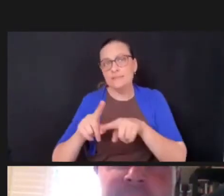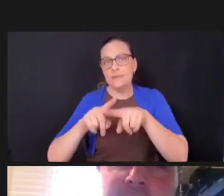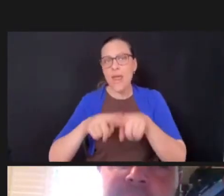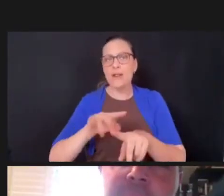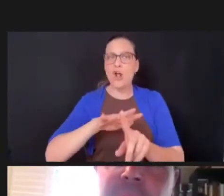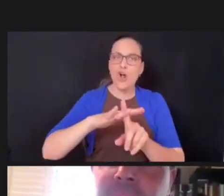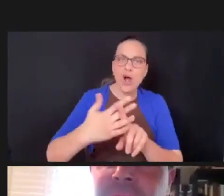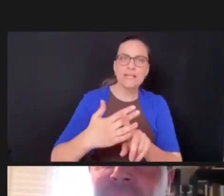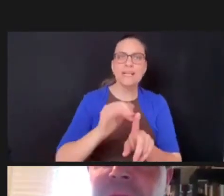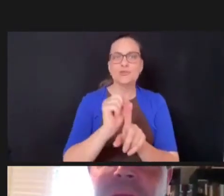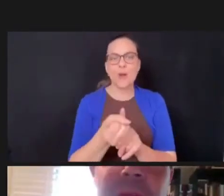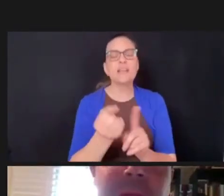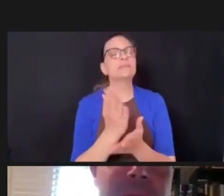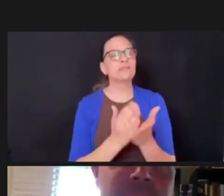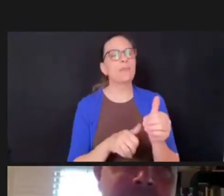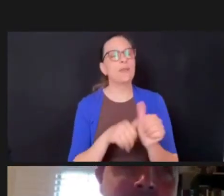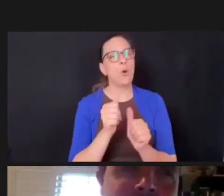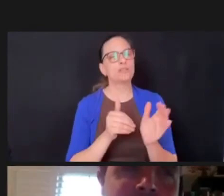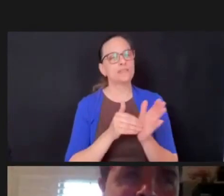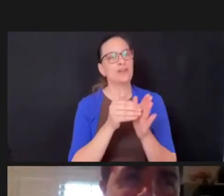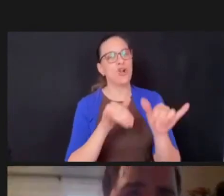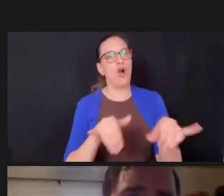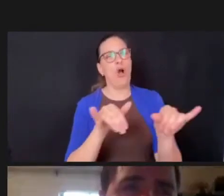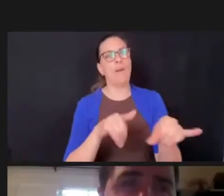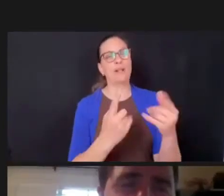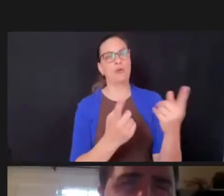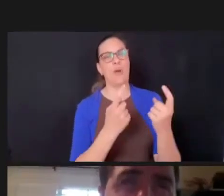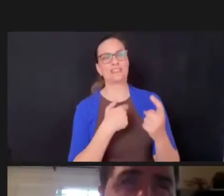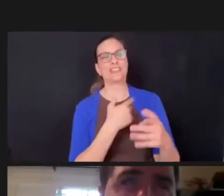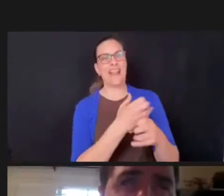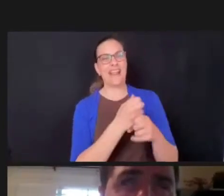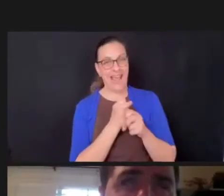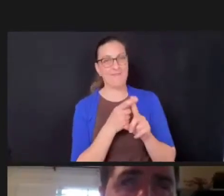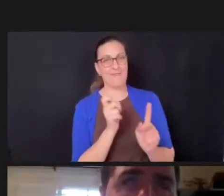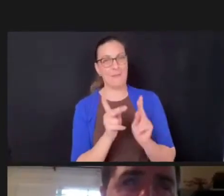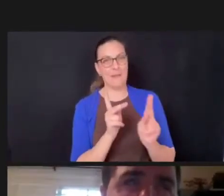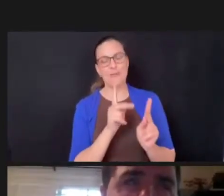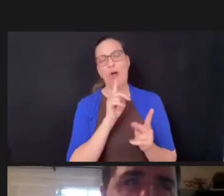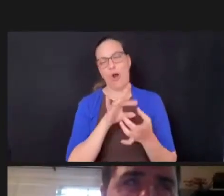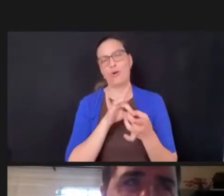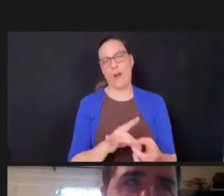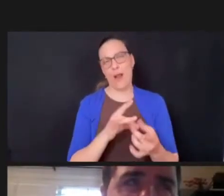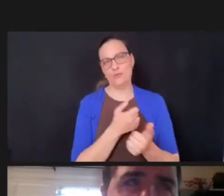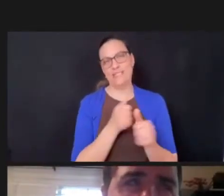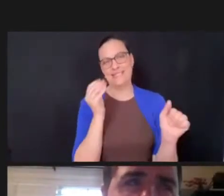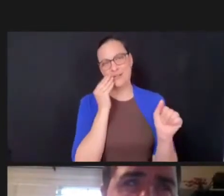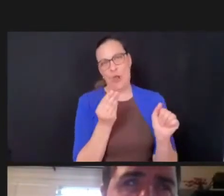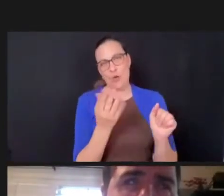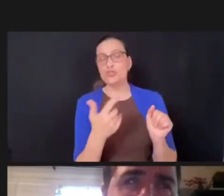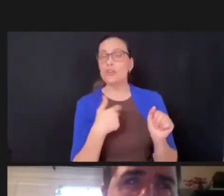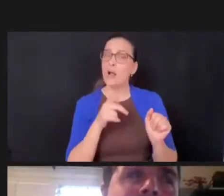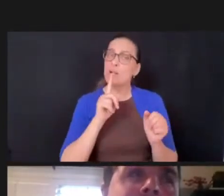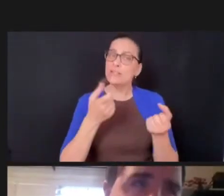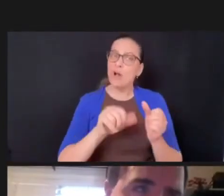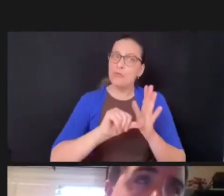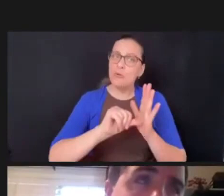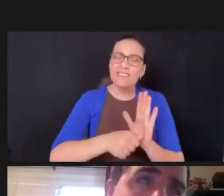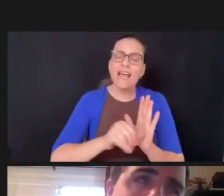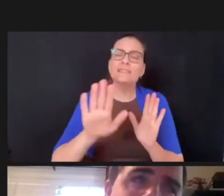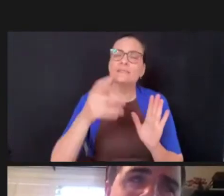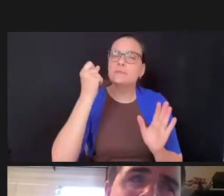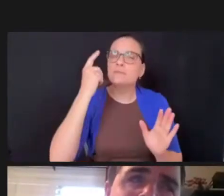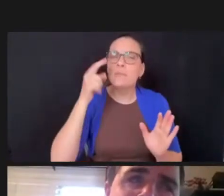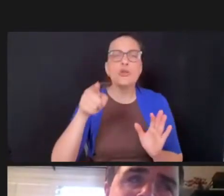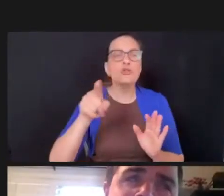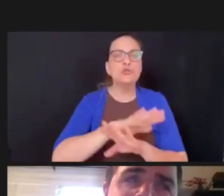are around disclosure. And I really try to emphasize again, like, you don't owe anybody a disclosure, this is your